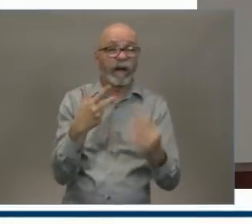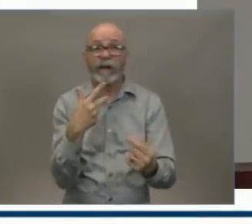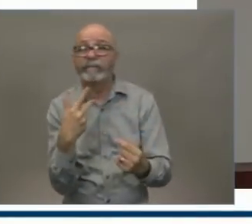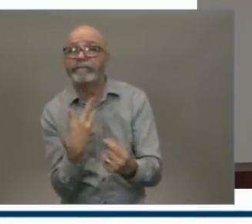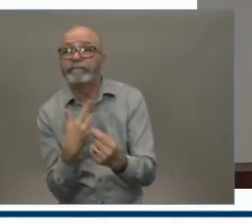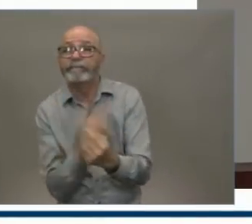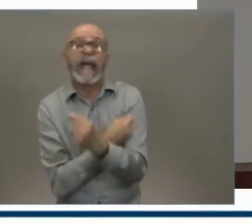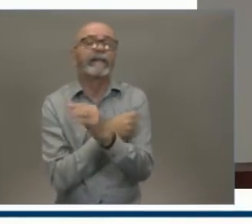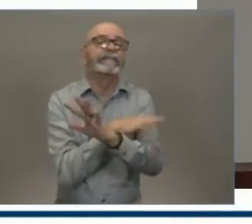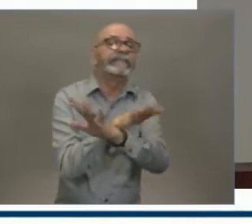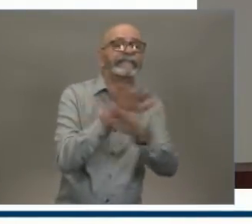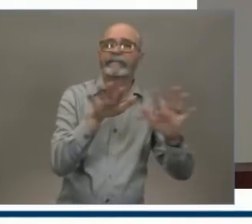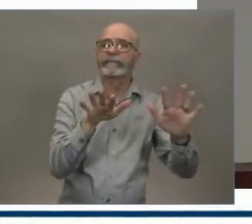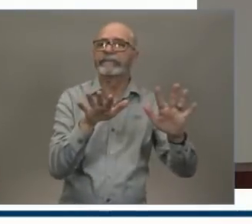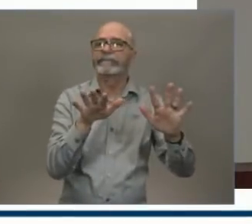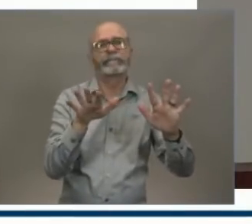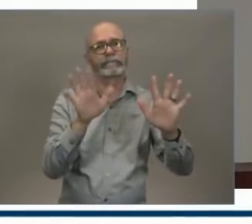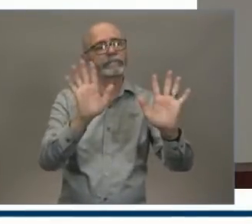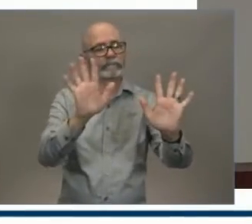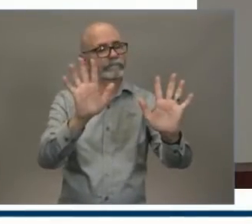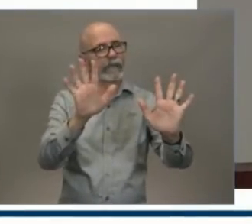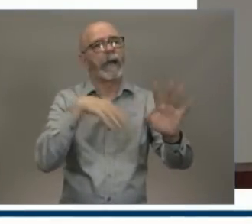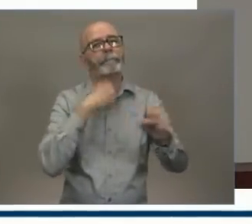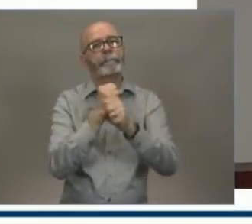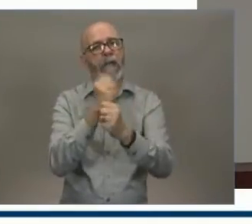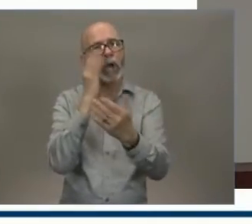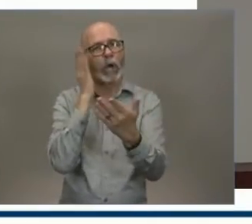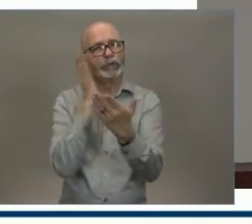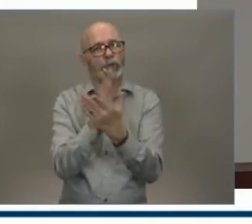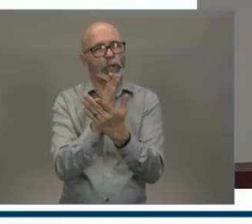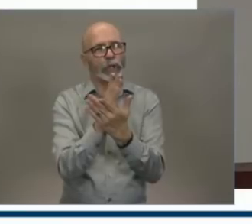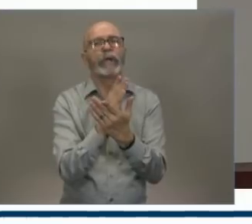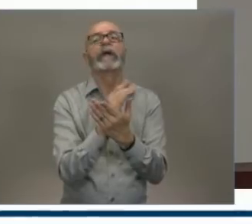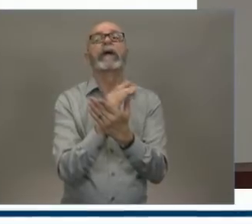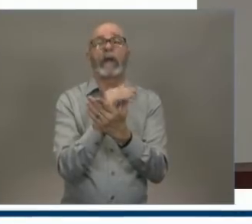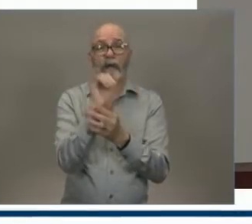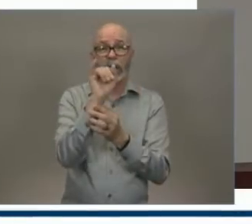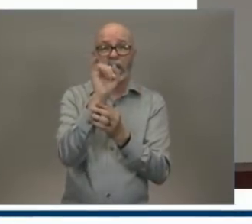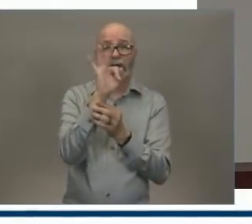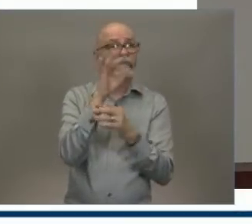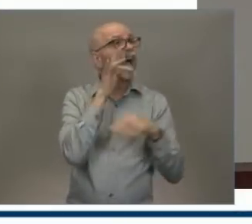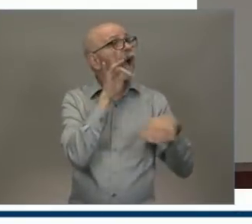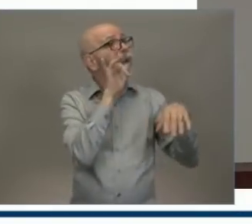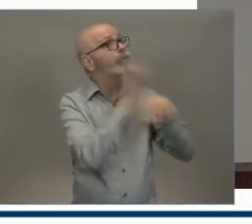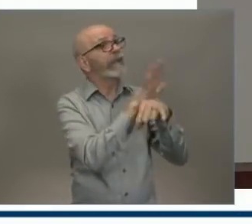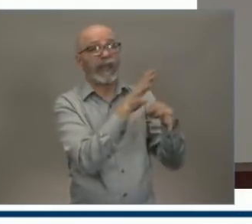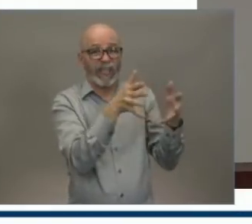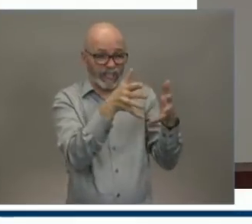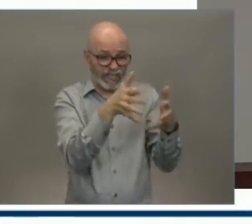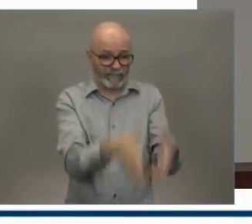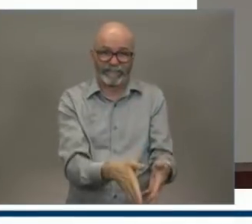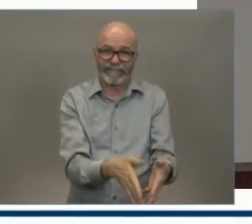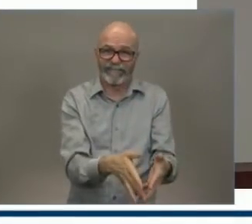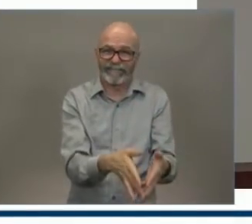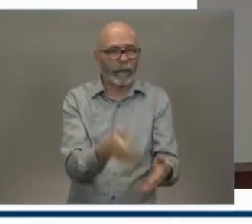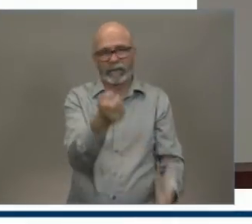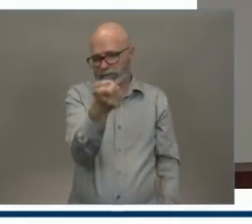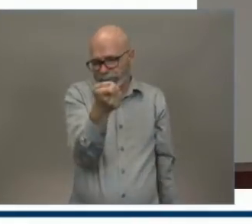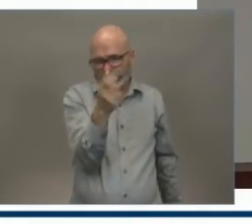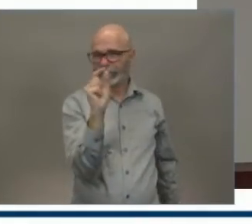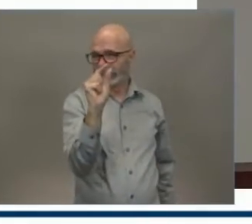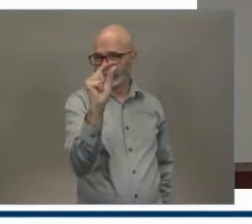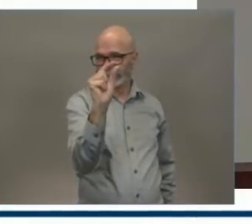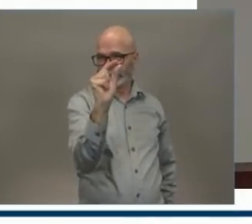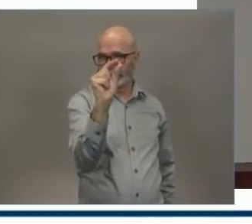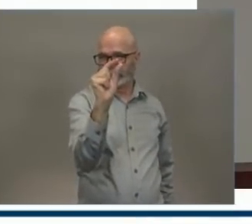is to ensure that there is as little wastage as possible. So I'm pleased to be able to say we were tracking the number